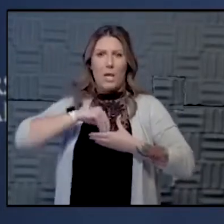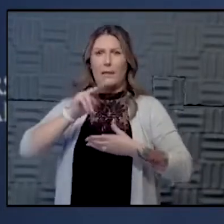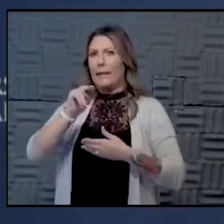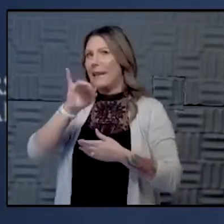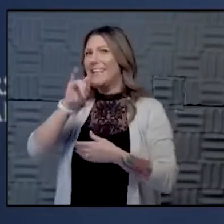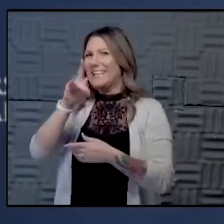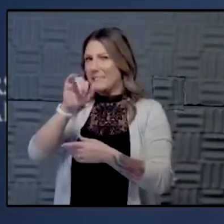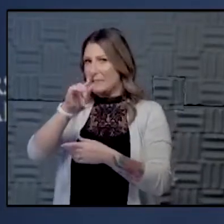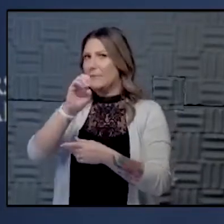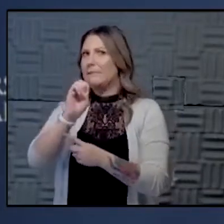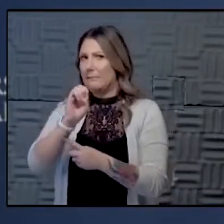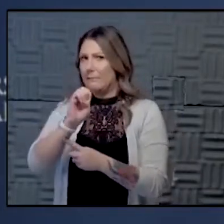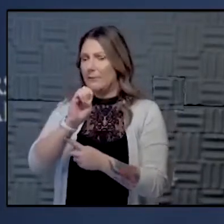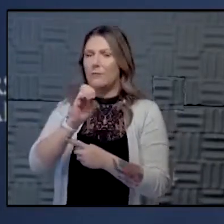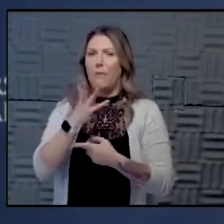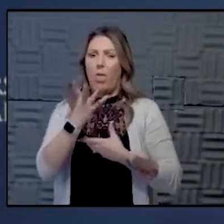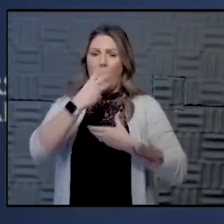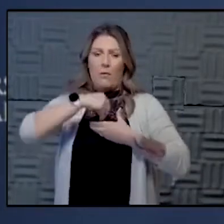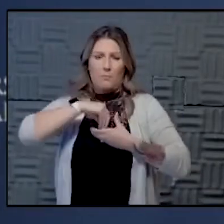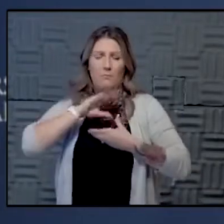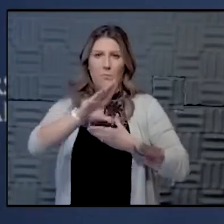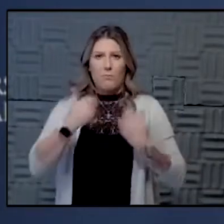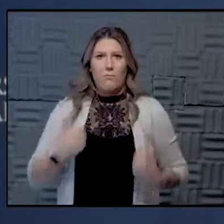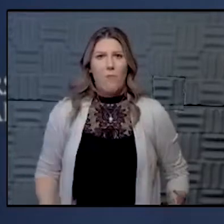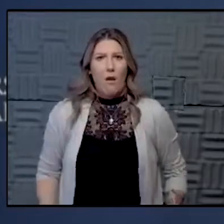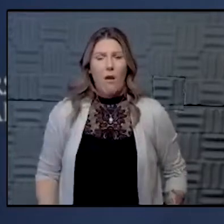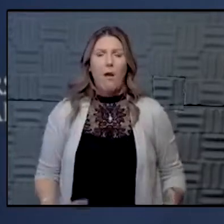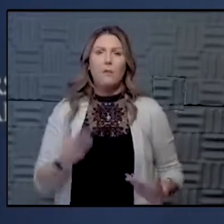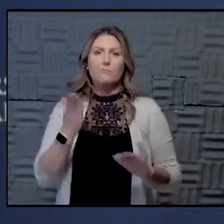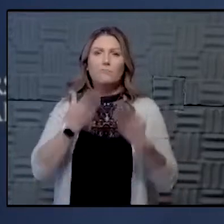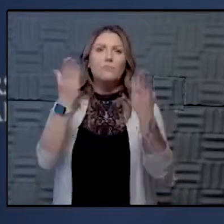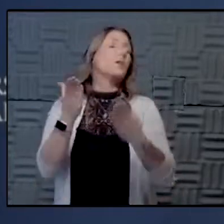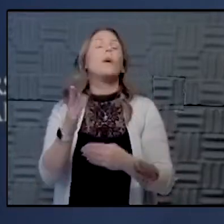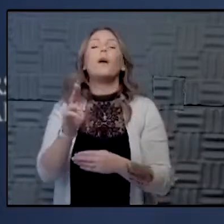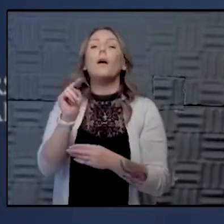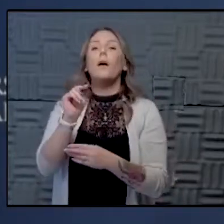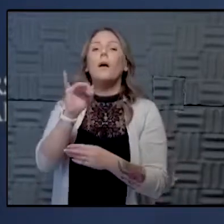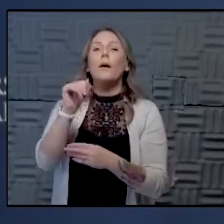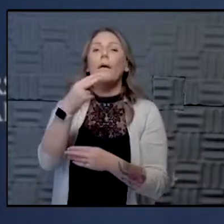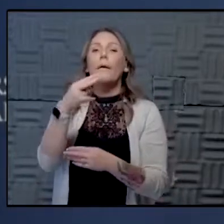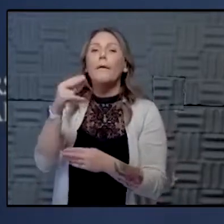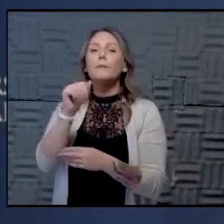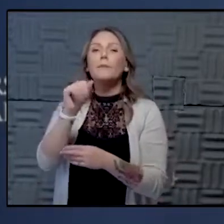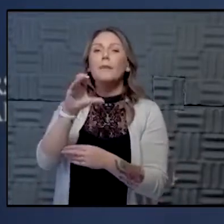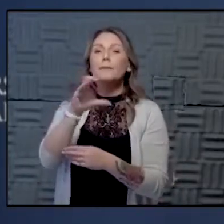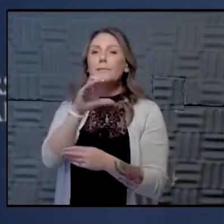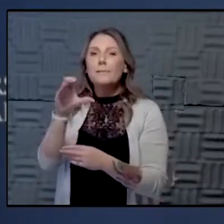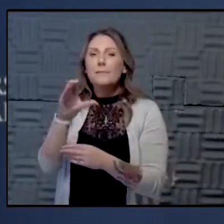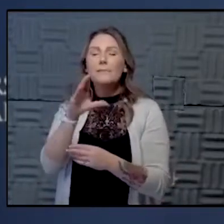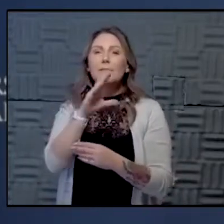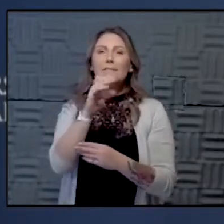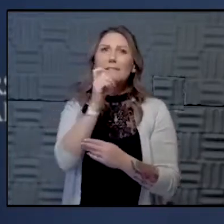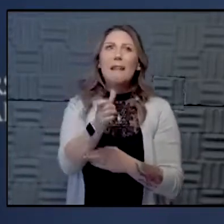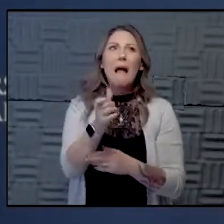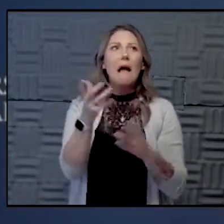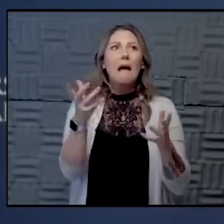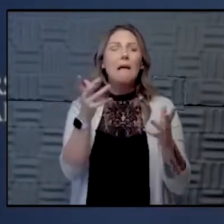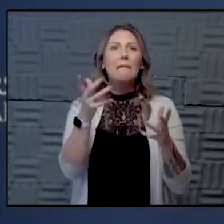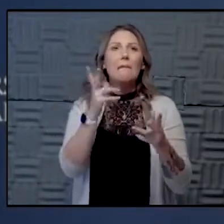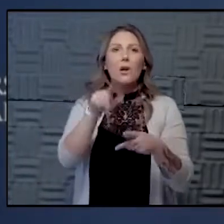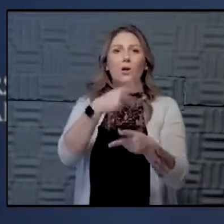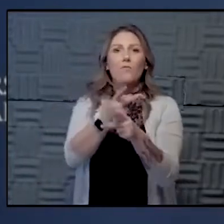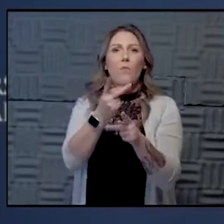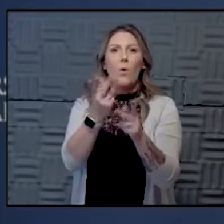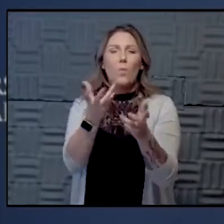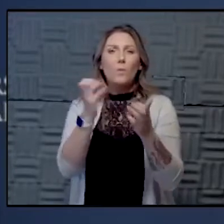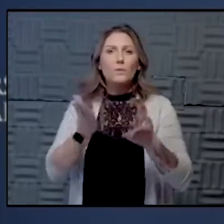body. And the recommendations out of AHA and ACC is that that is not a form that we should